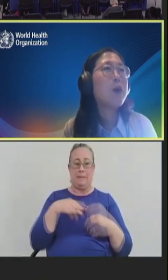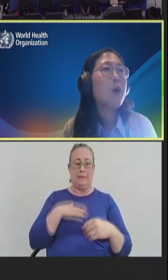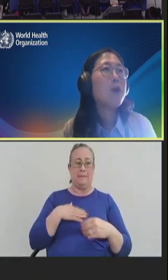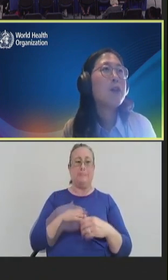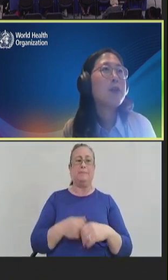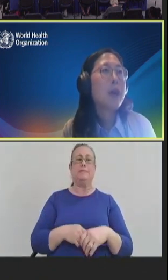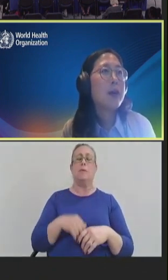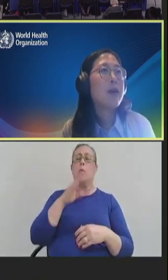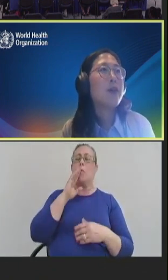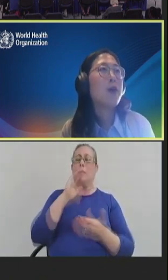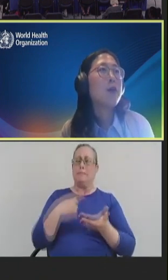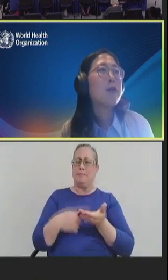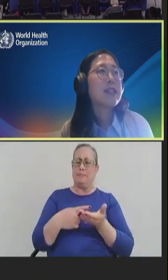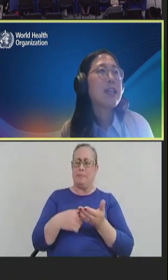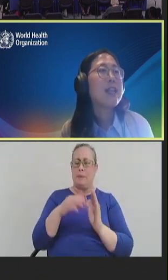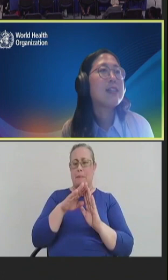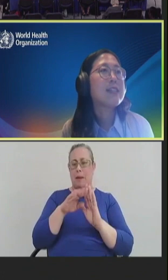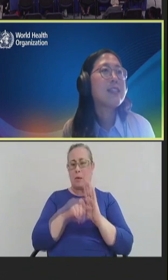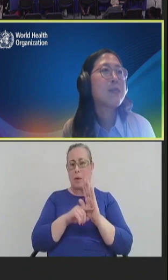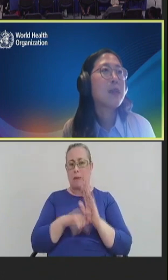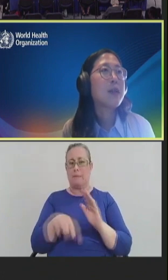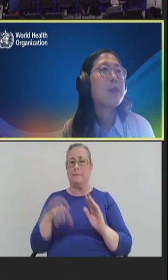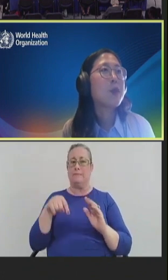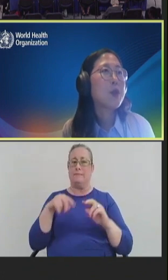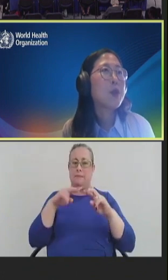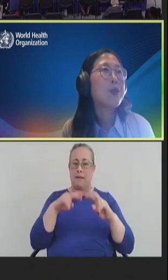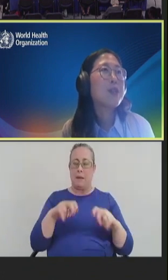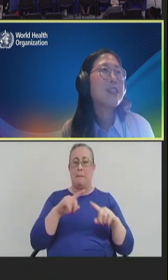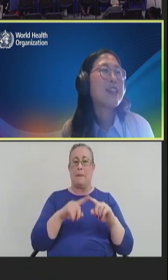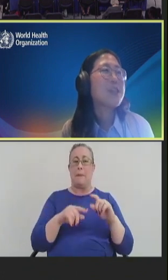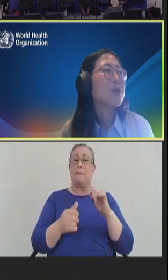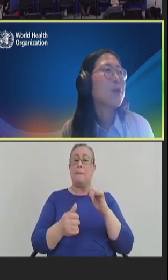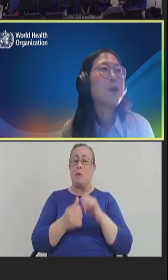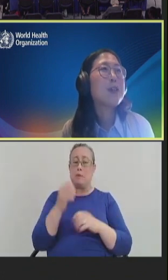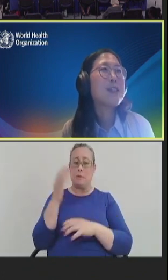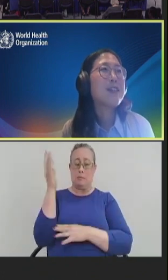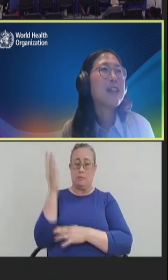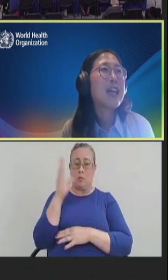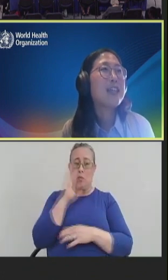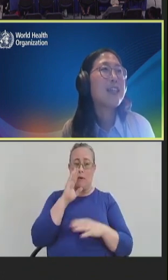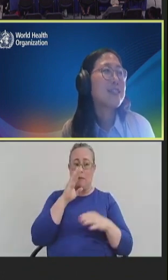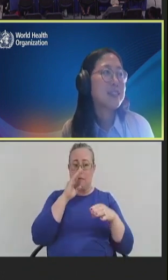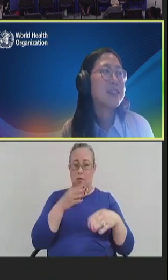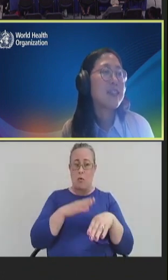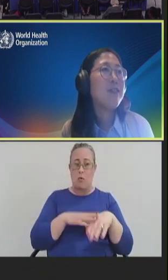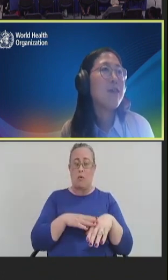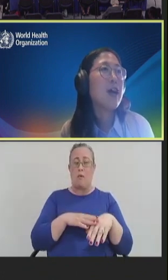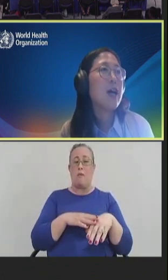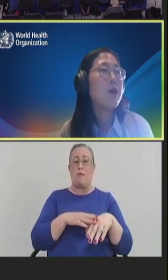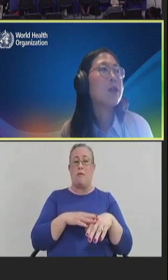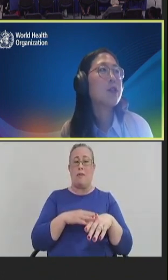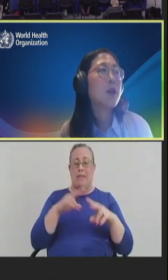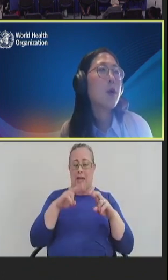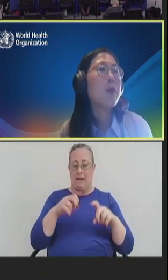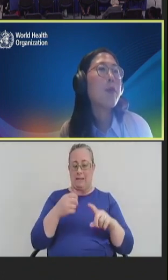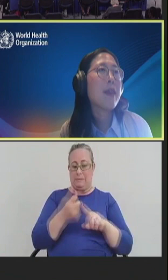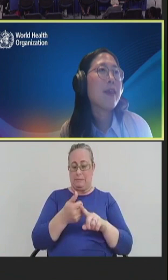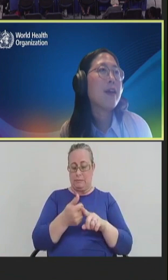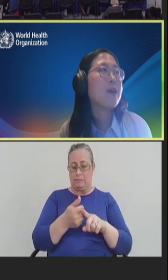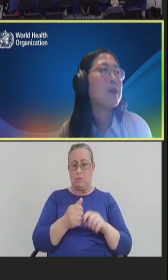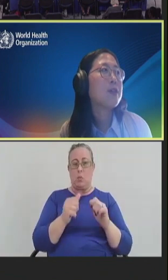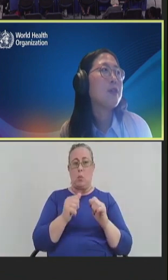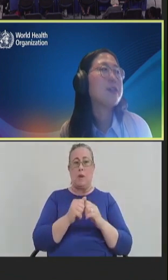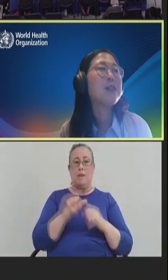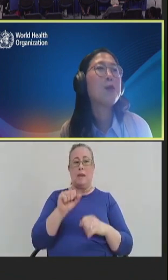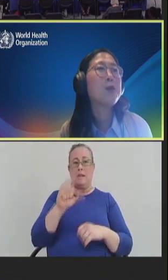So I'll go over the background of this analysis, but the majority of the presentation will focus on the analysis itself with the scope,